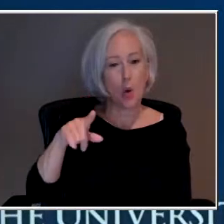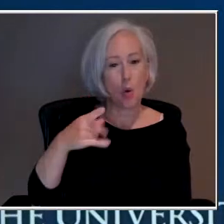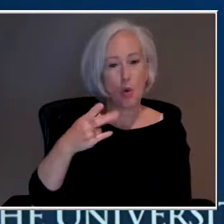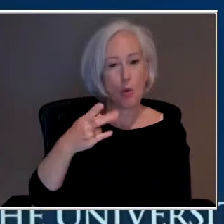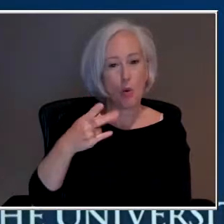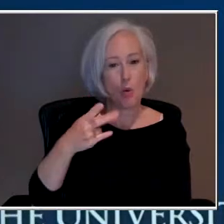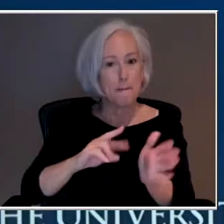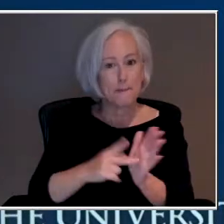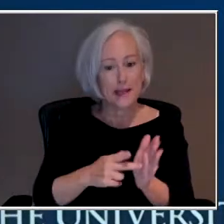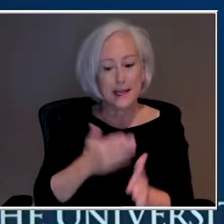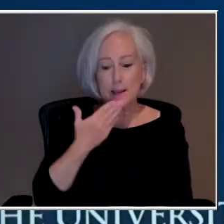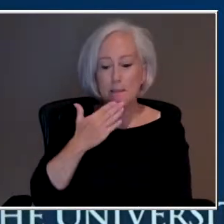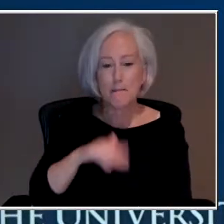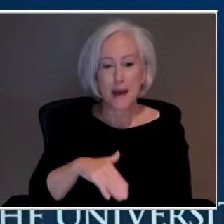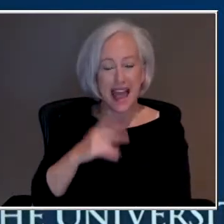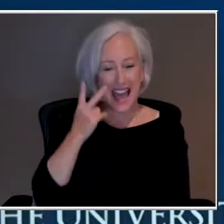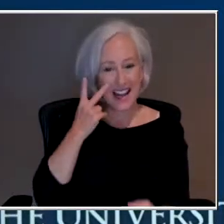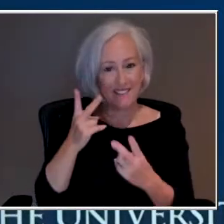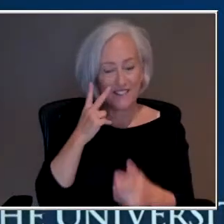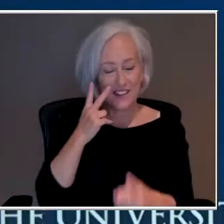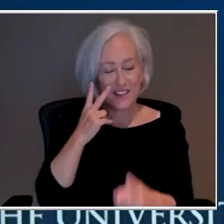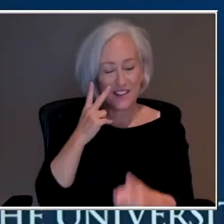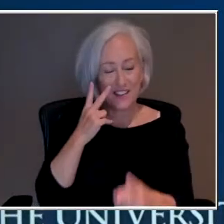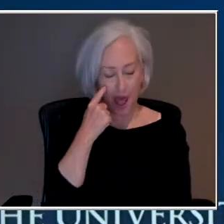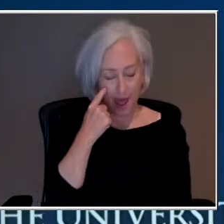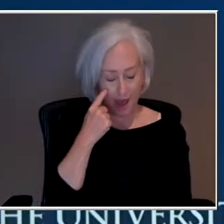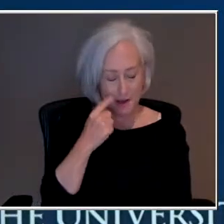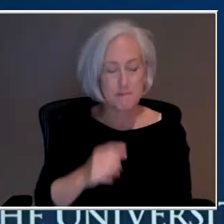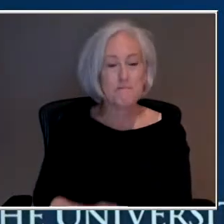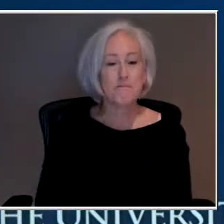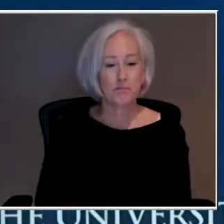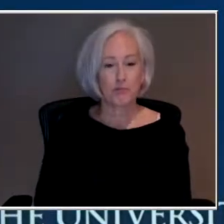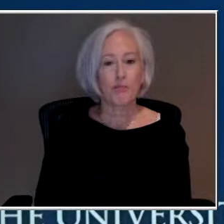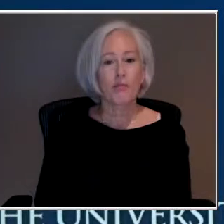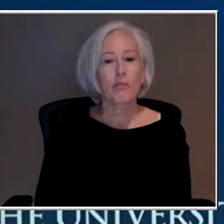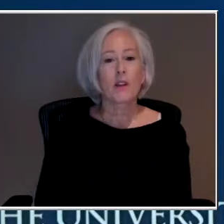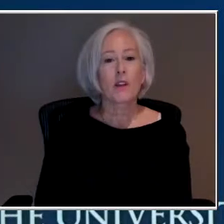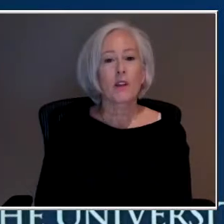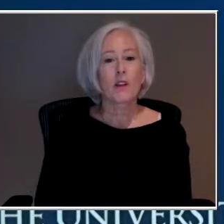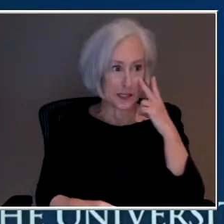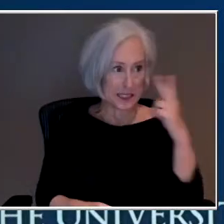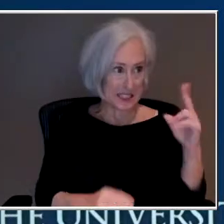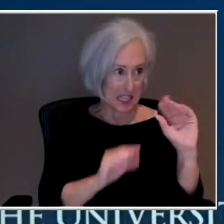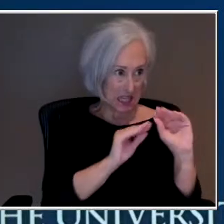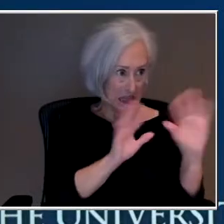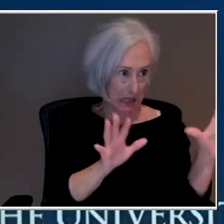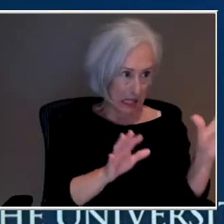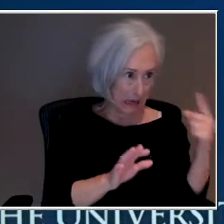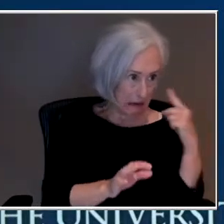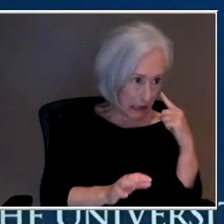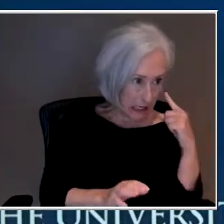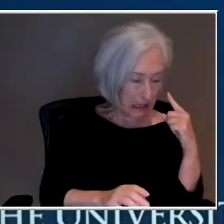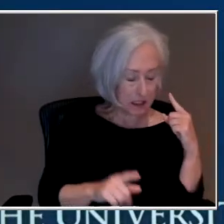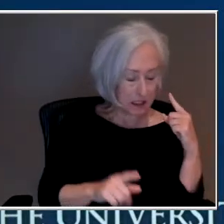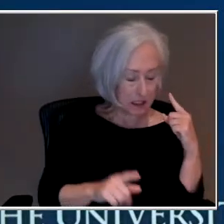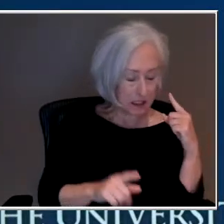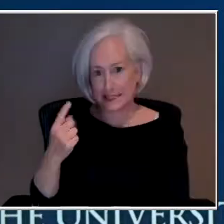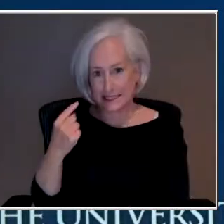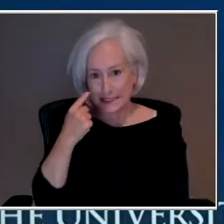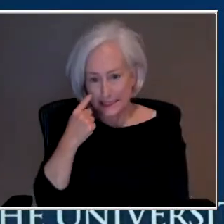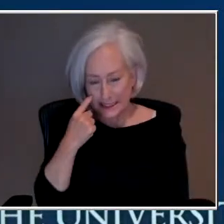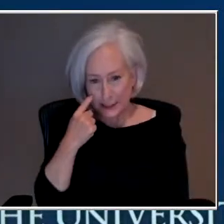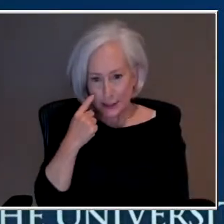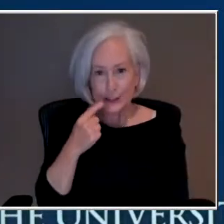case, it was because he had a very high prescription in one eye and not the other. And what happens in little children is we're